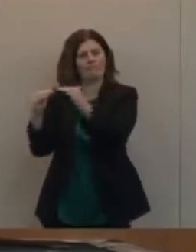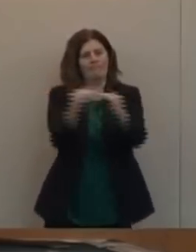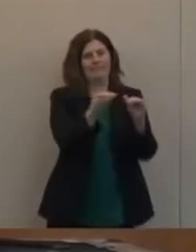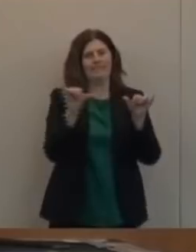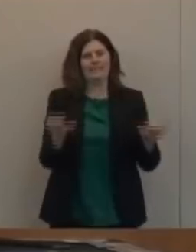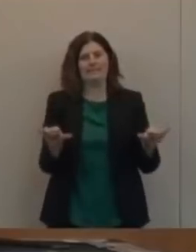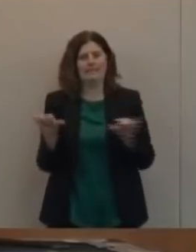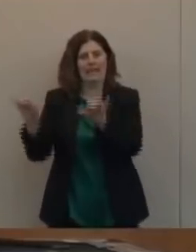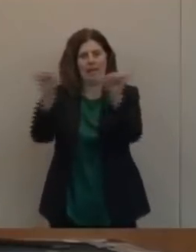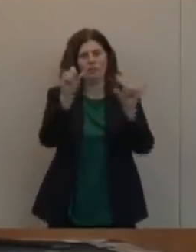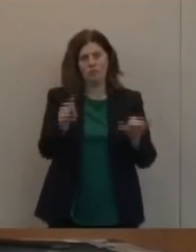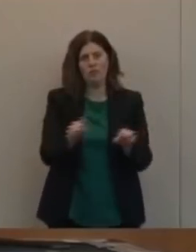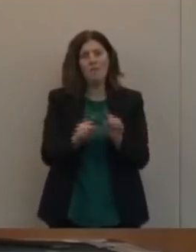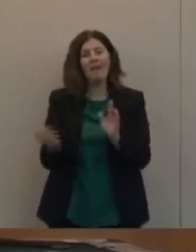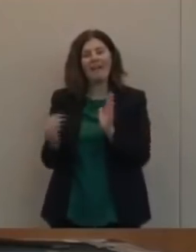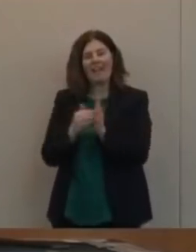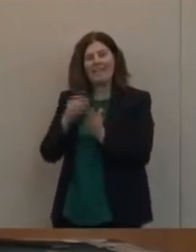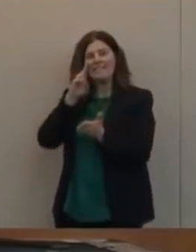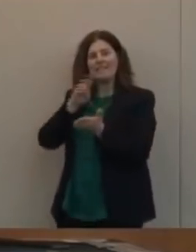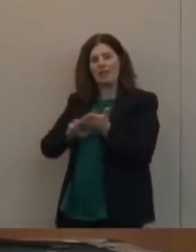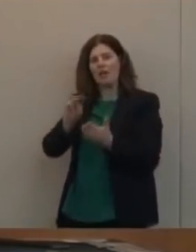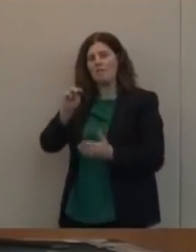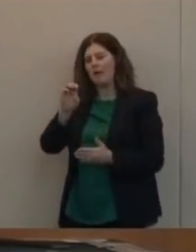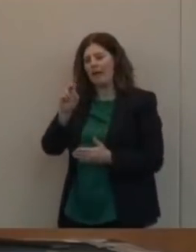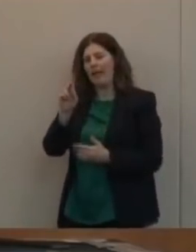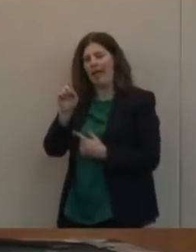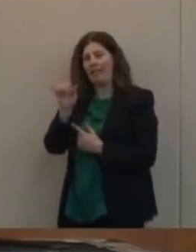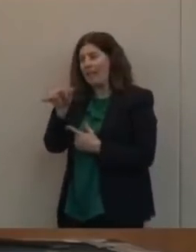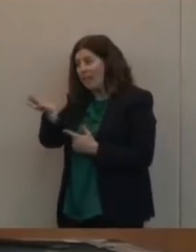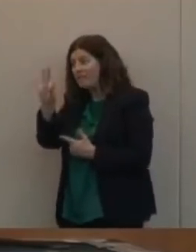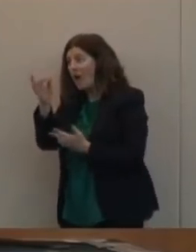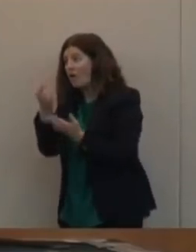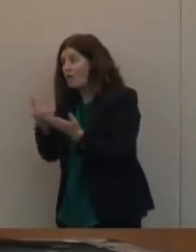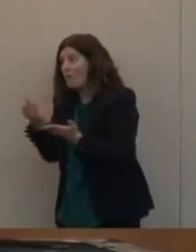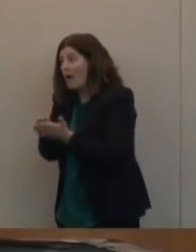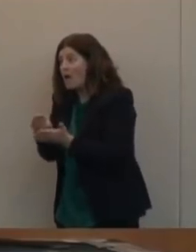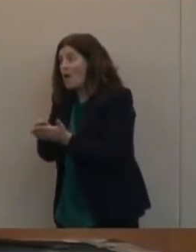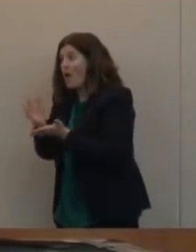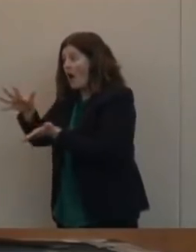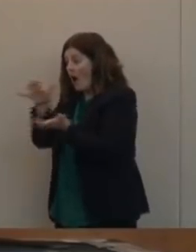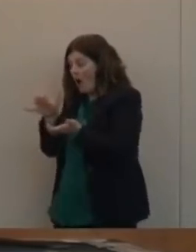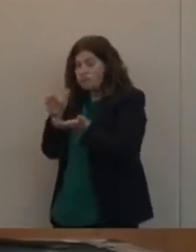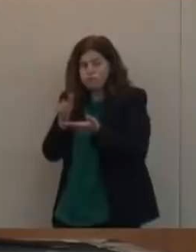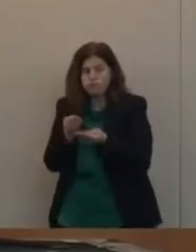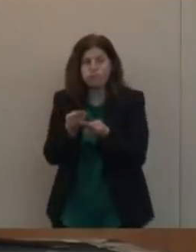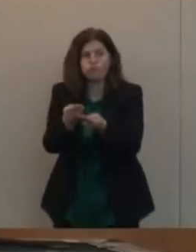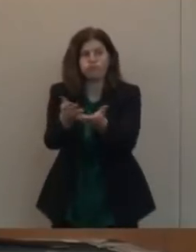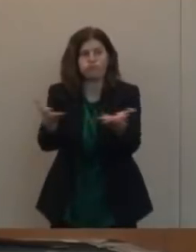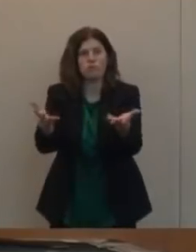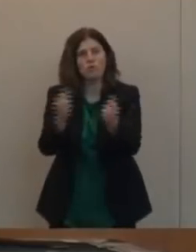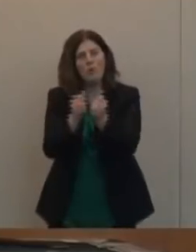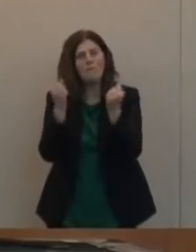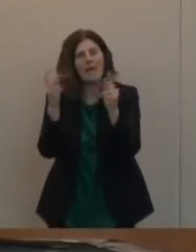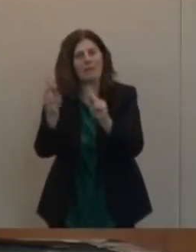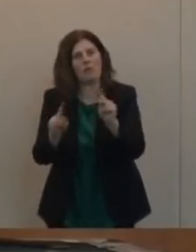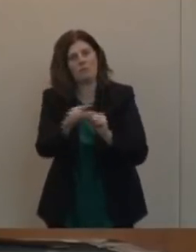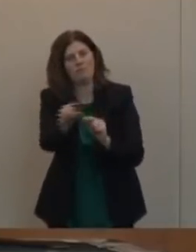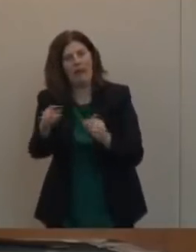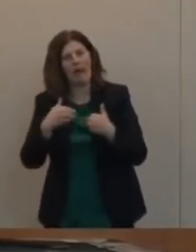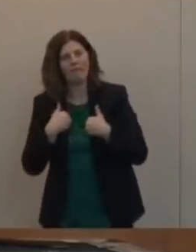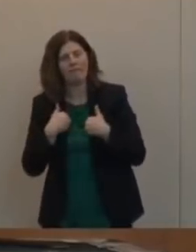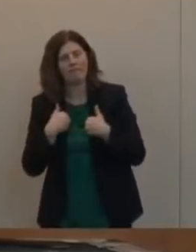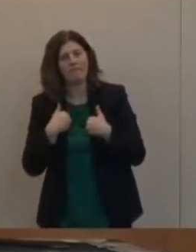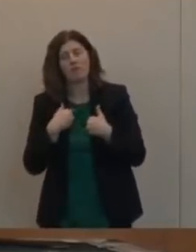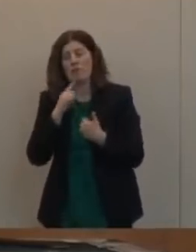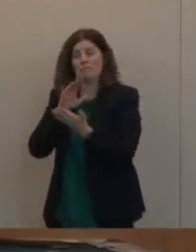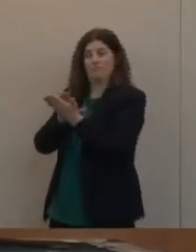again, Secretary McCamley found resources, and he got them into the hands of a ton of folks. And I